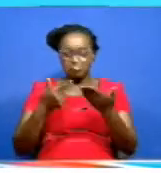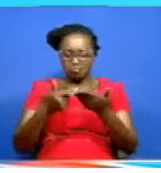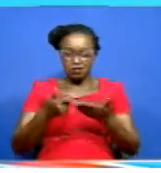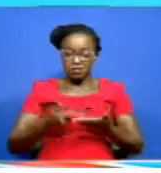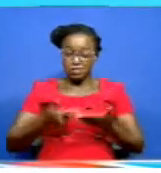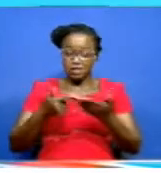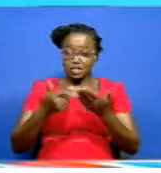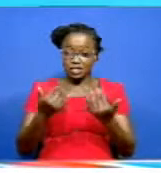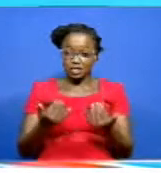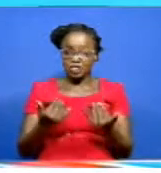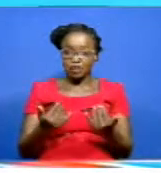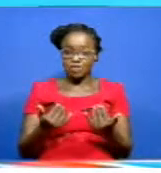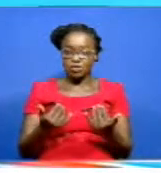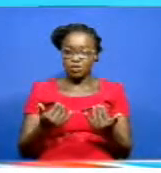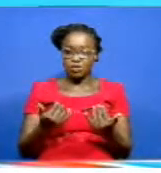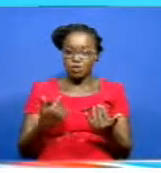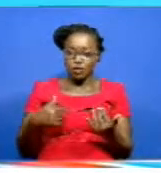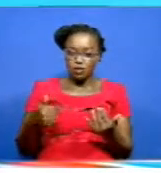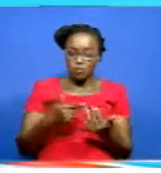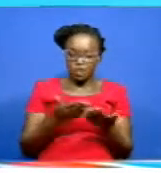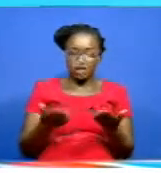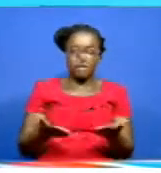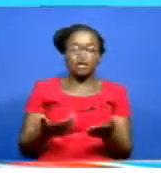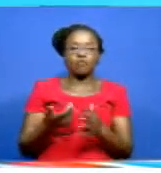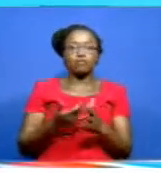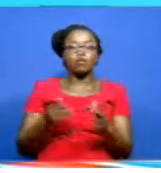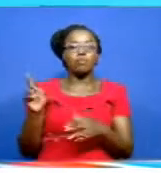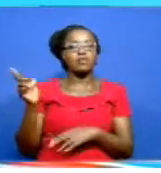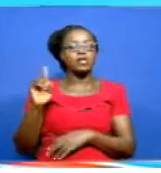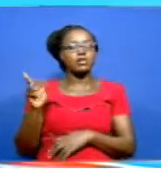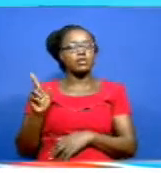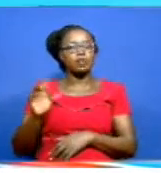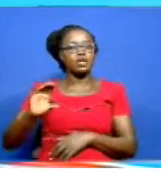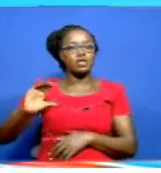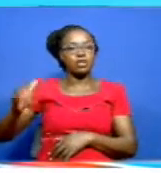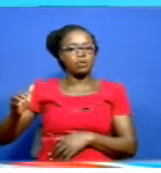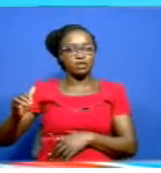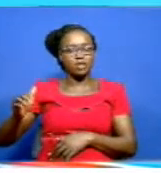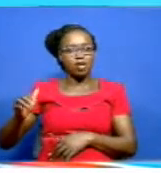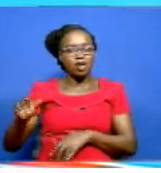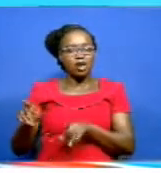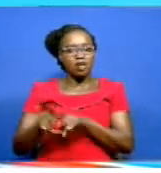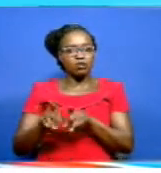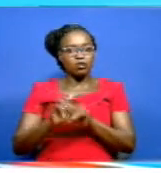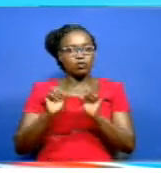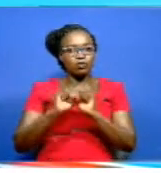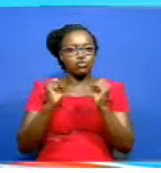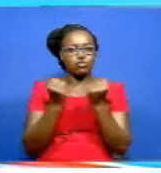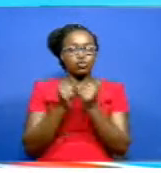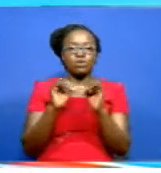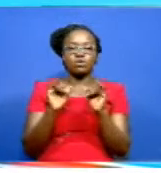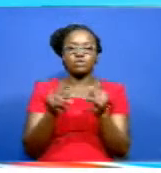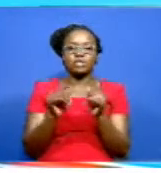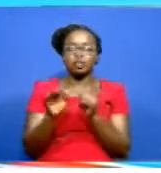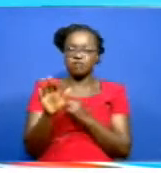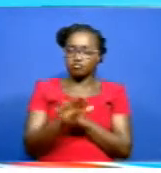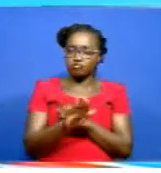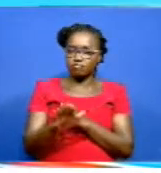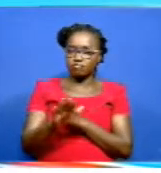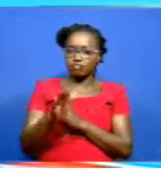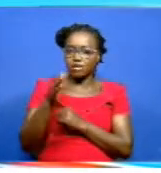at. Remember, we are live from the broadcasting house in the county of Nairobi. We're also live on all our social media platforms, including